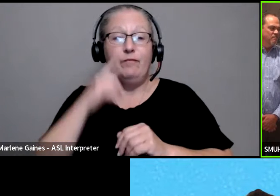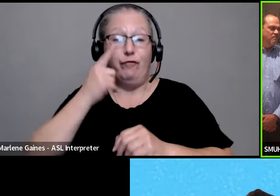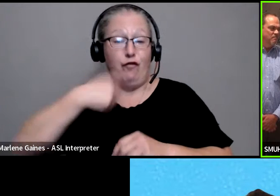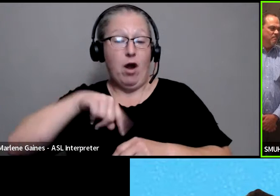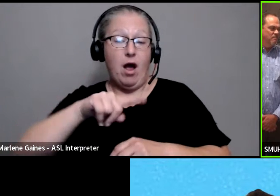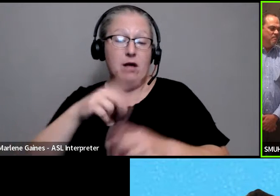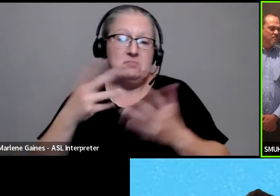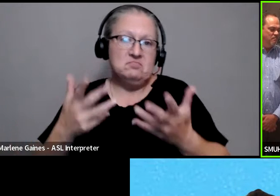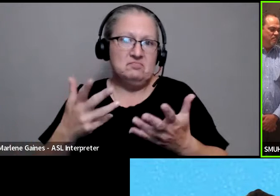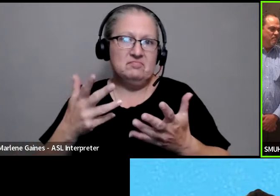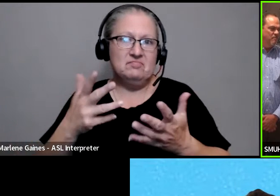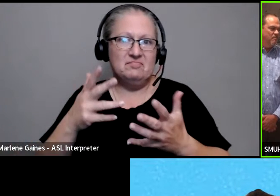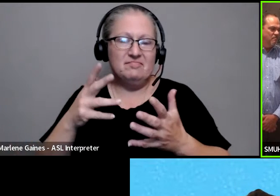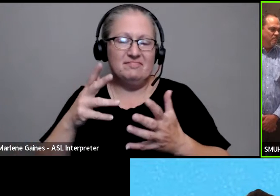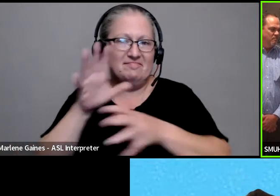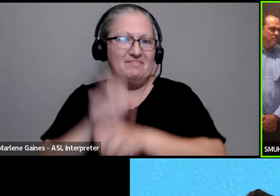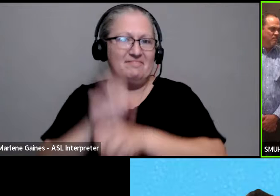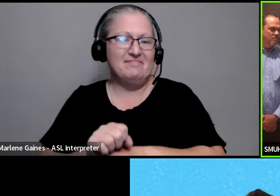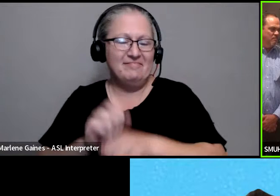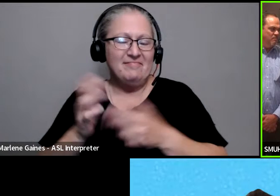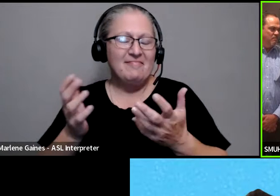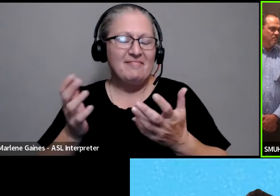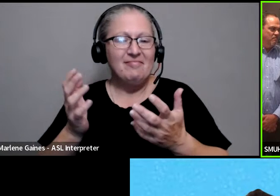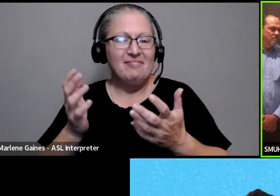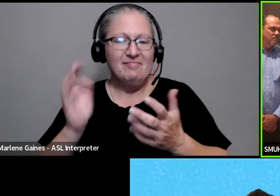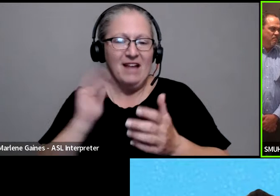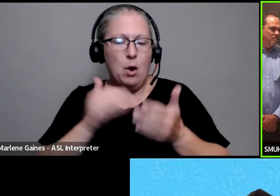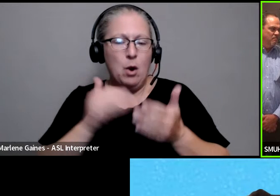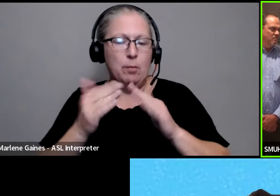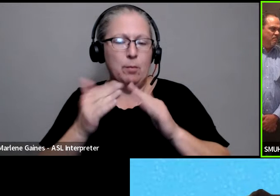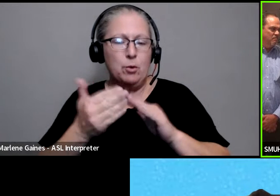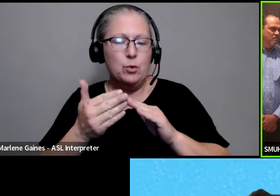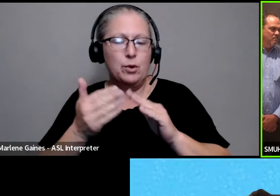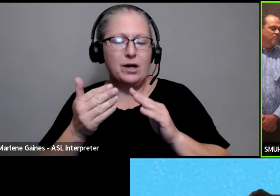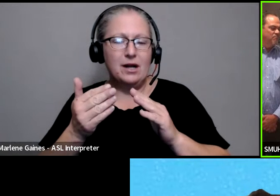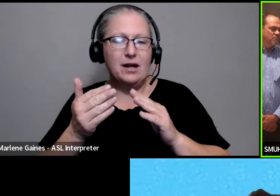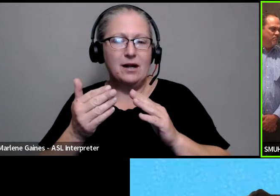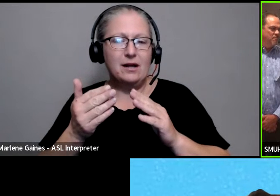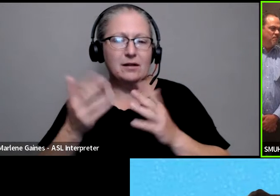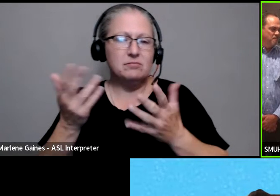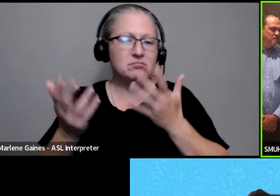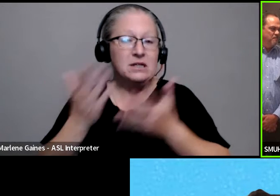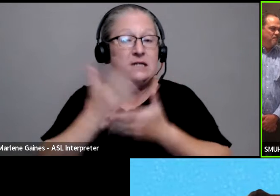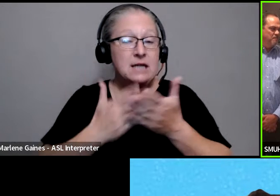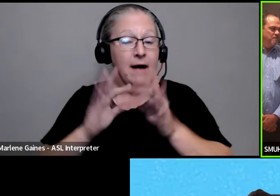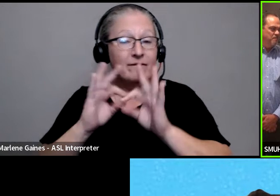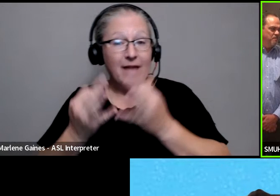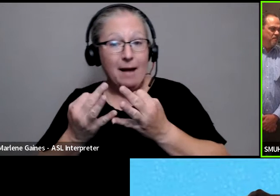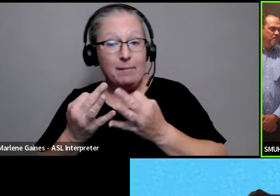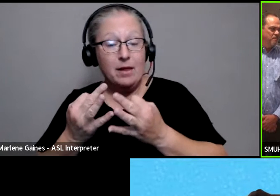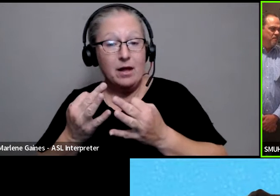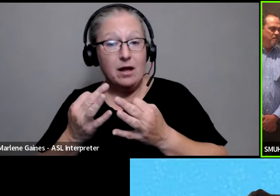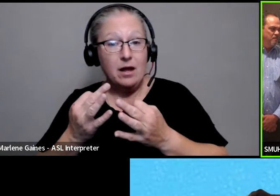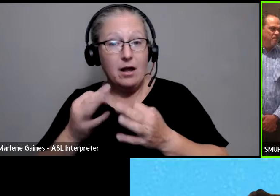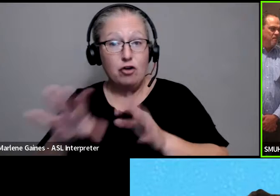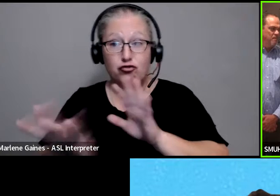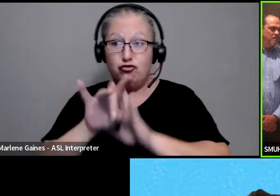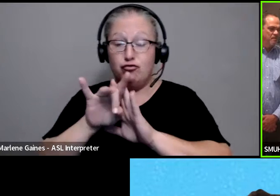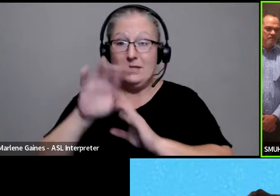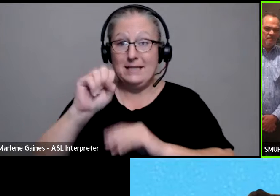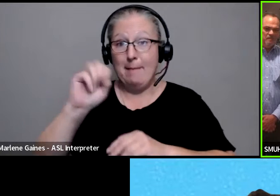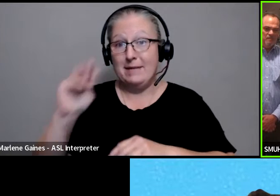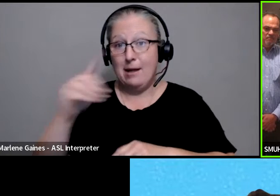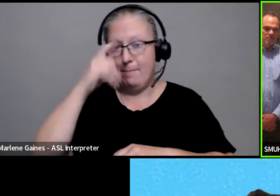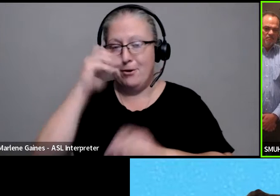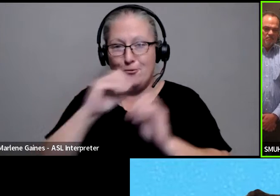kind of like old hat. I believe our community, for some families, they choose San Mateo because we are